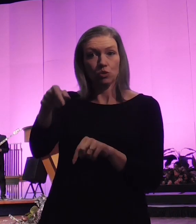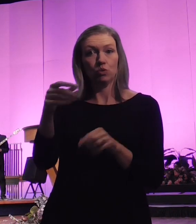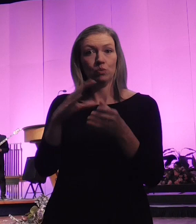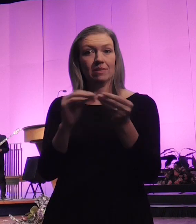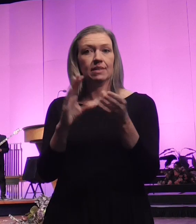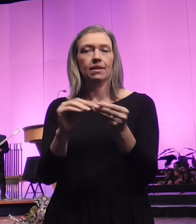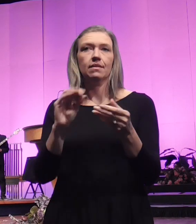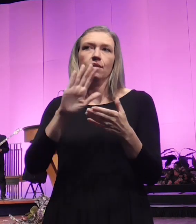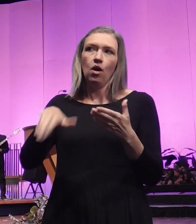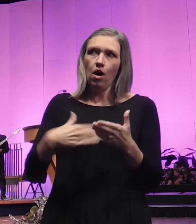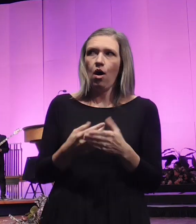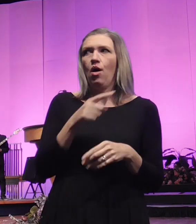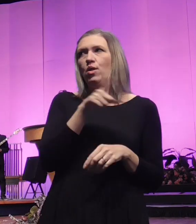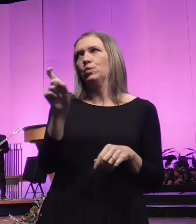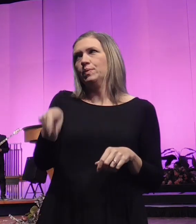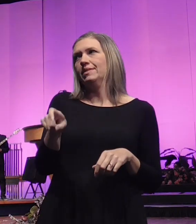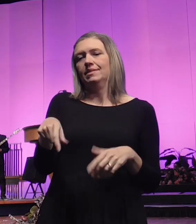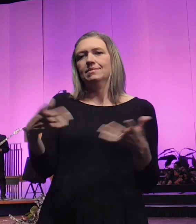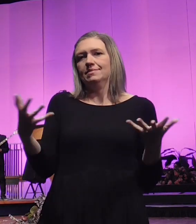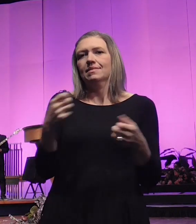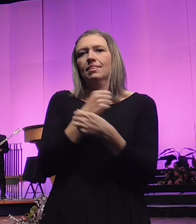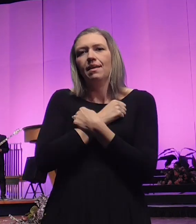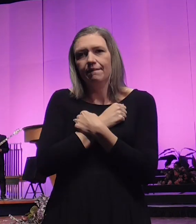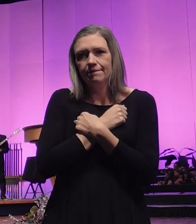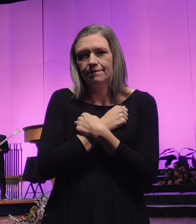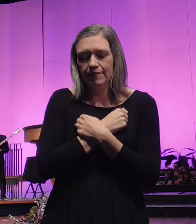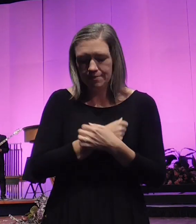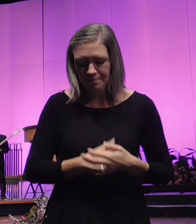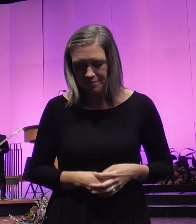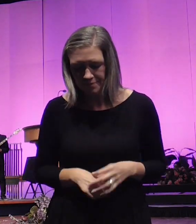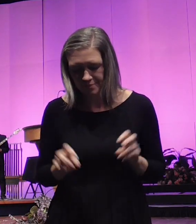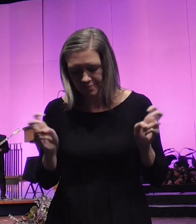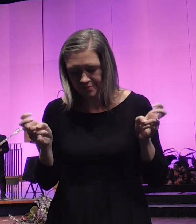is love. Okay, here we go.